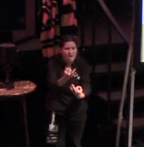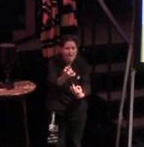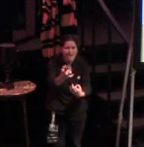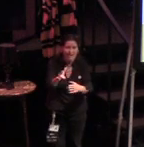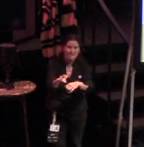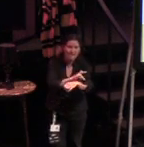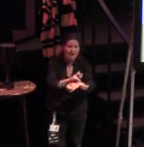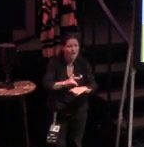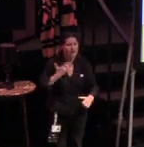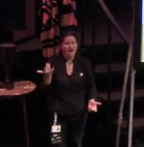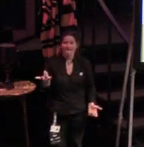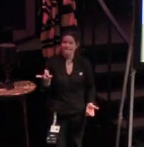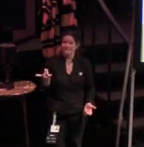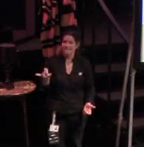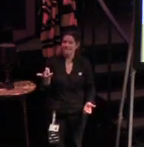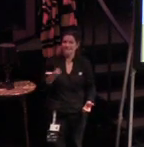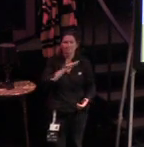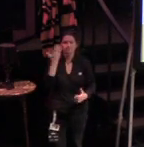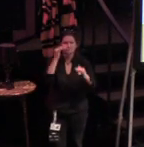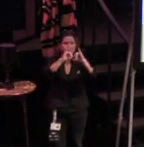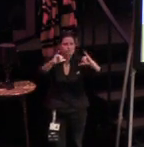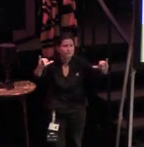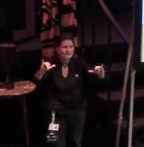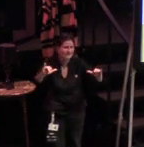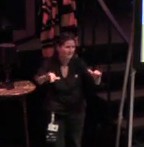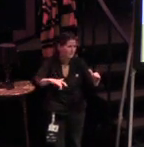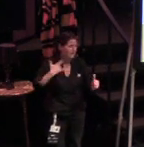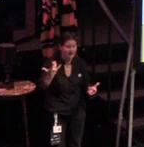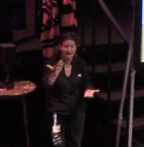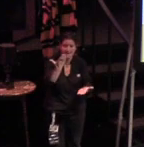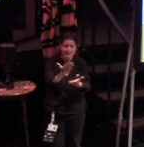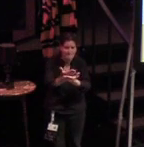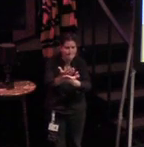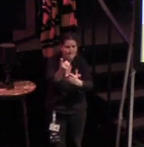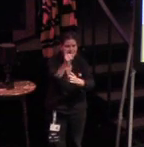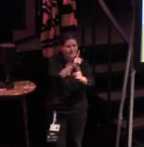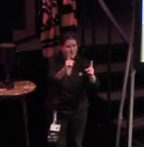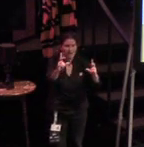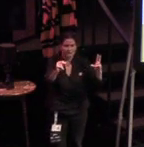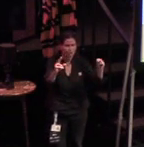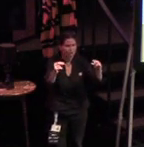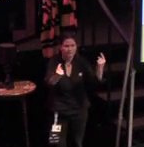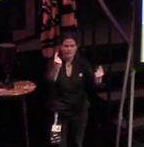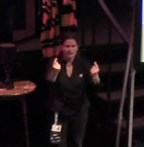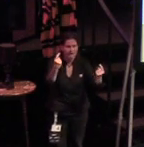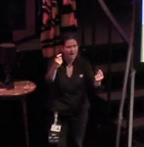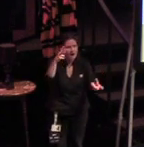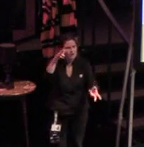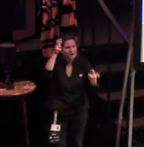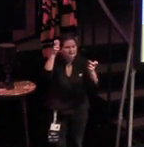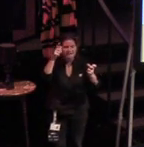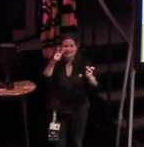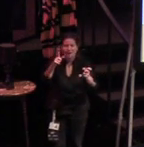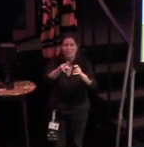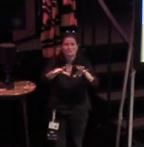if there wasn't a screen it wasn't like a film it was it was a life these were people they were talking and I could understand that and it wasn't Shakespeare